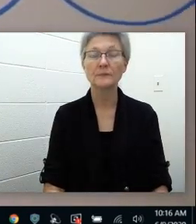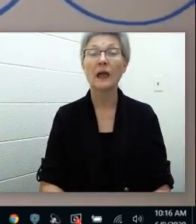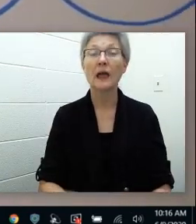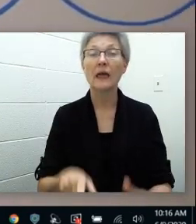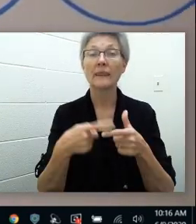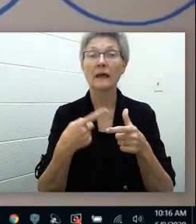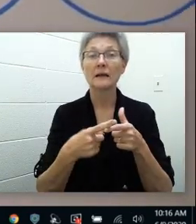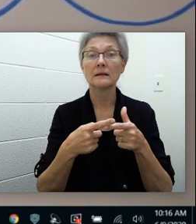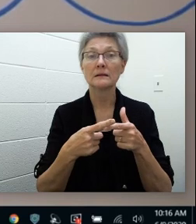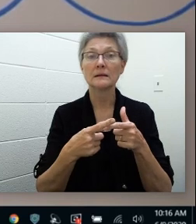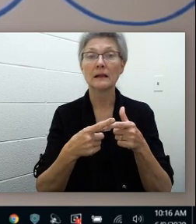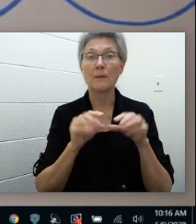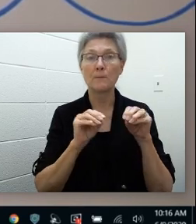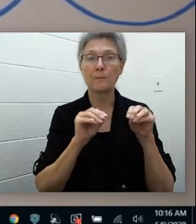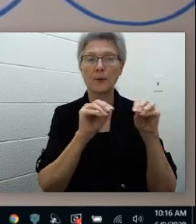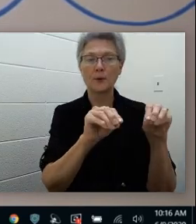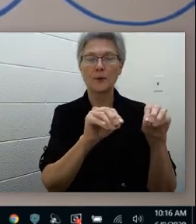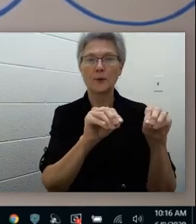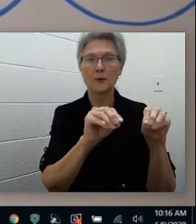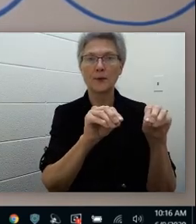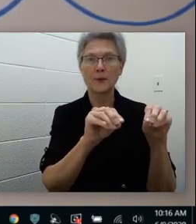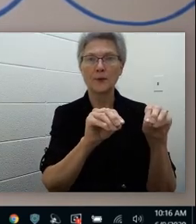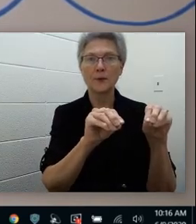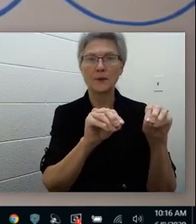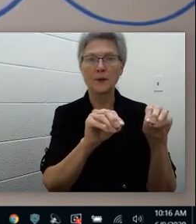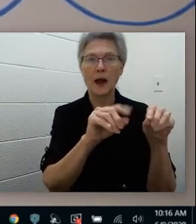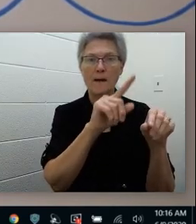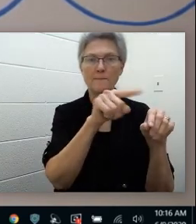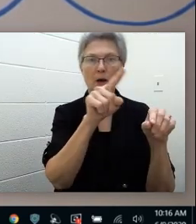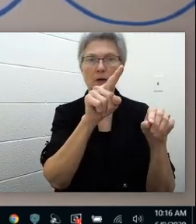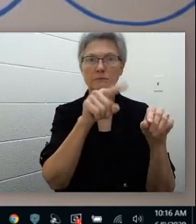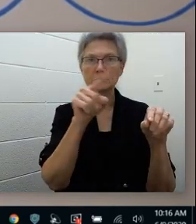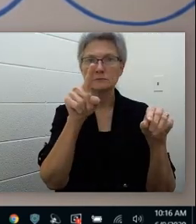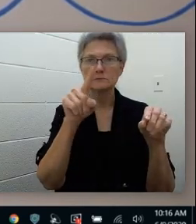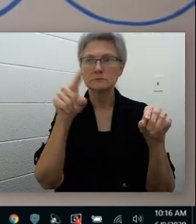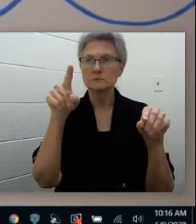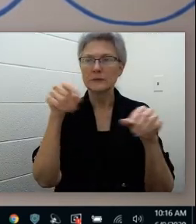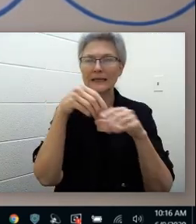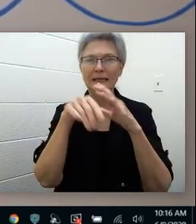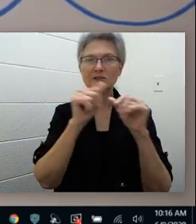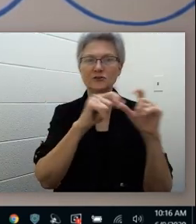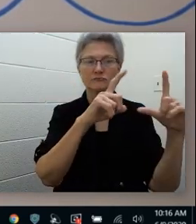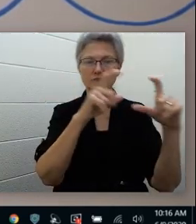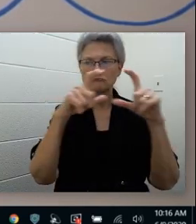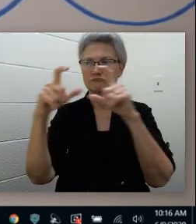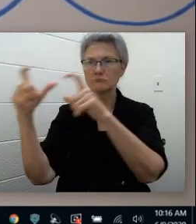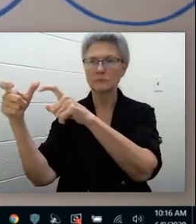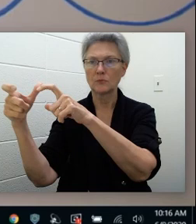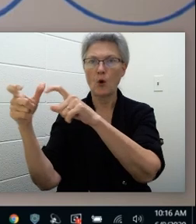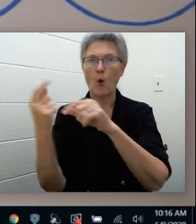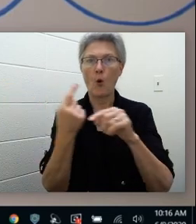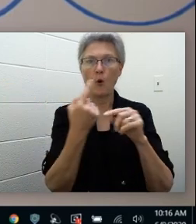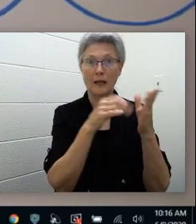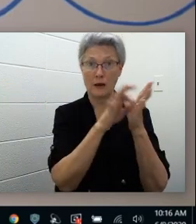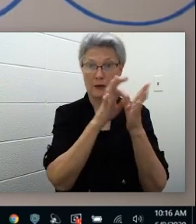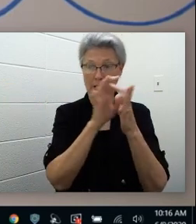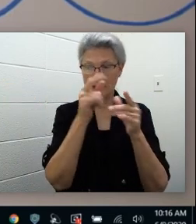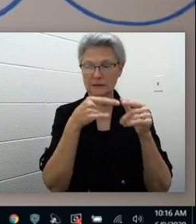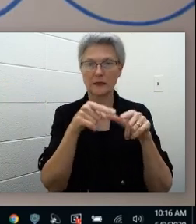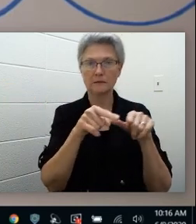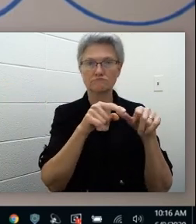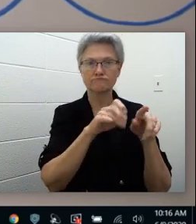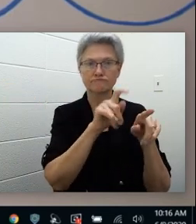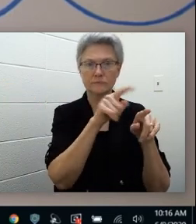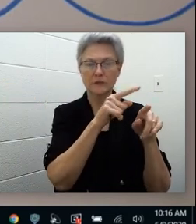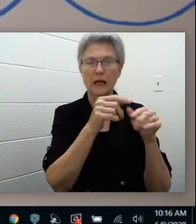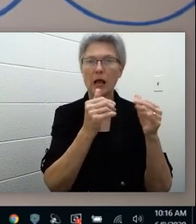Then I'm going to place a mark in each circle one at a time, counting as I go to get